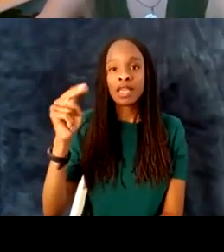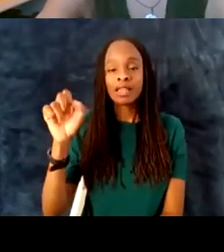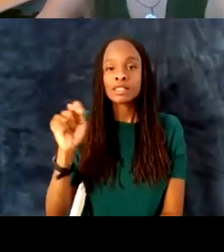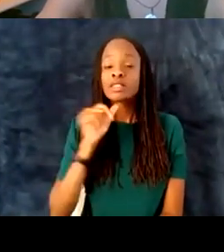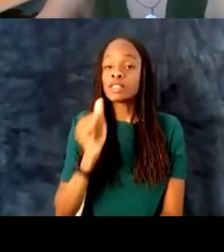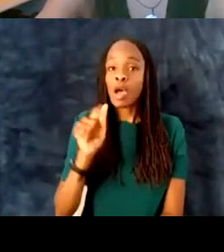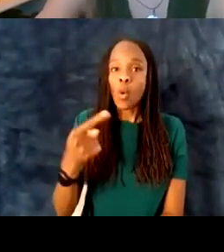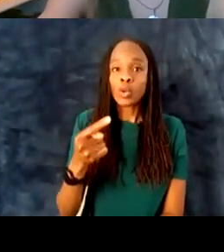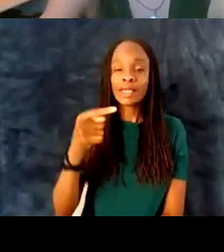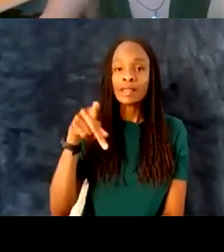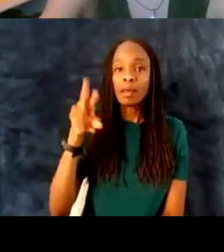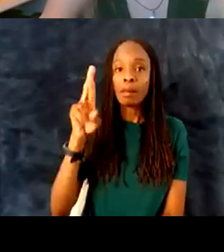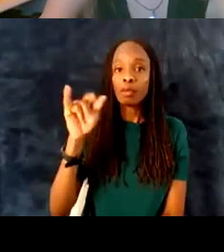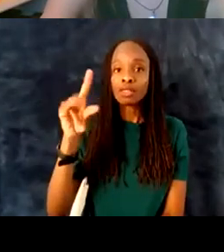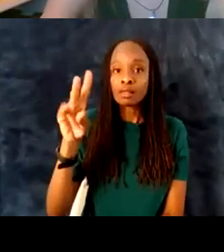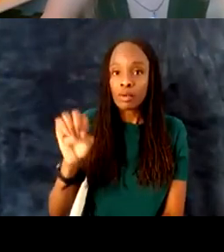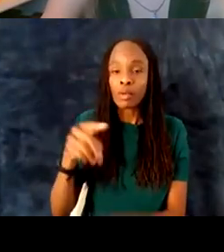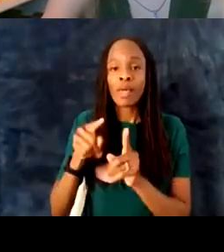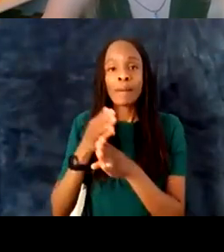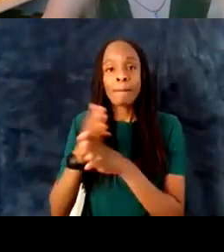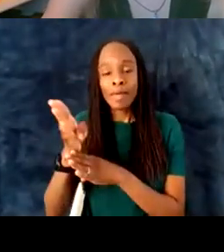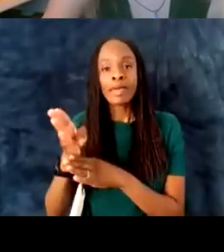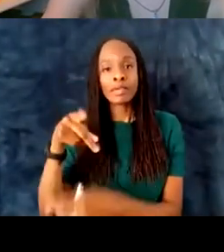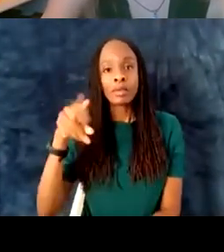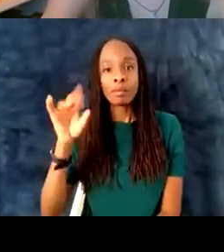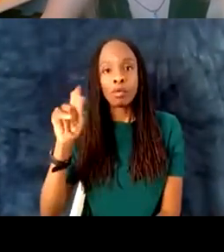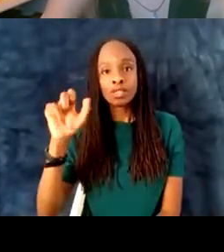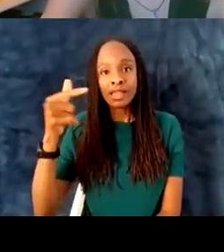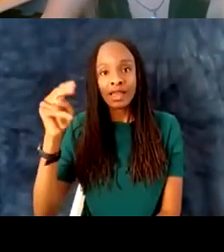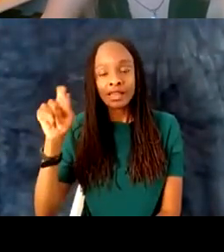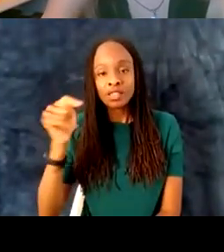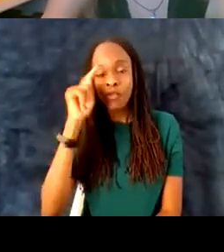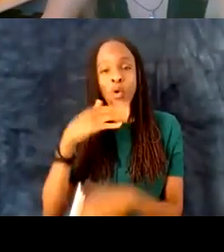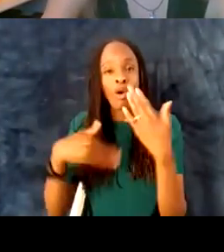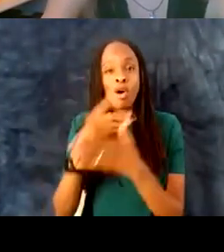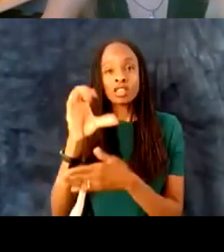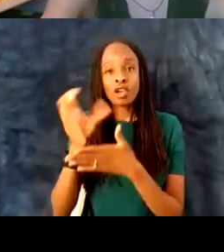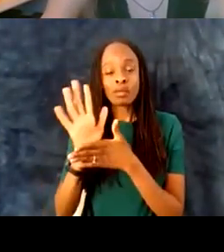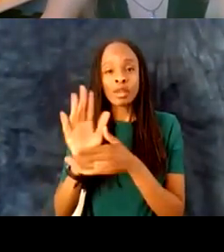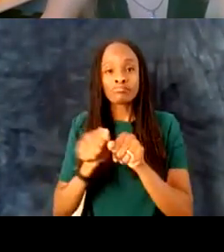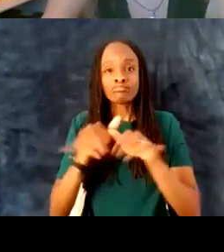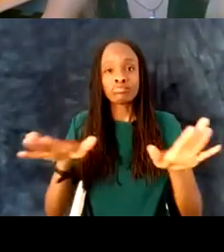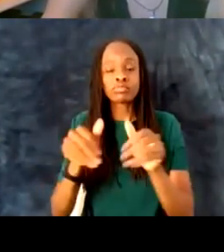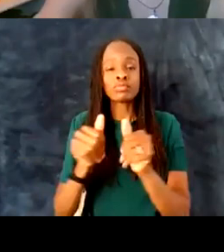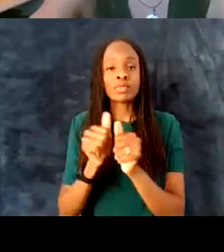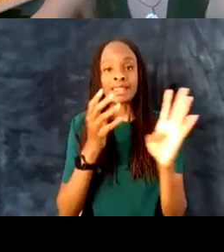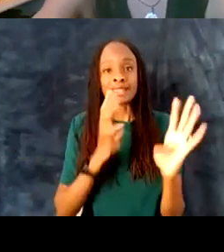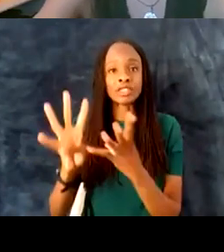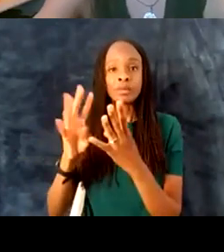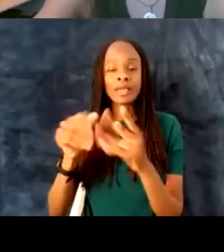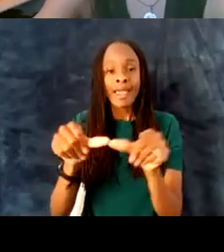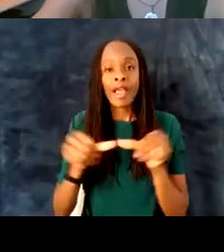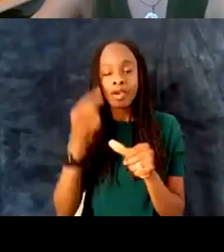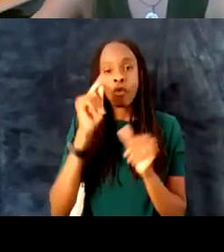protagonists, but main protagonists for all documentaries that are distributed in the streaming era of documentary filmmaking.